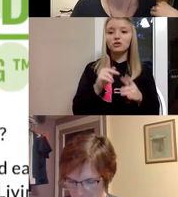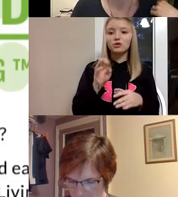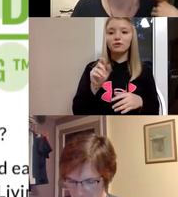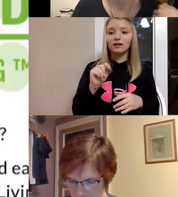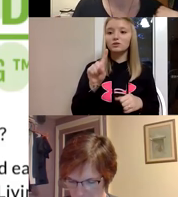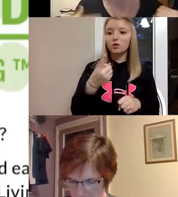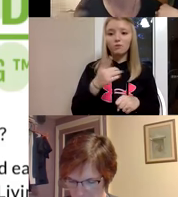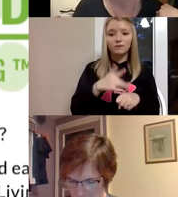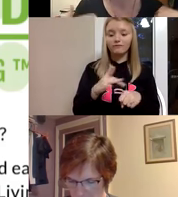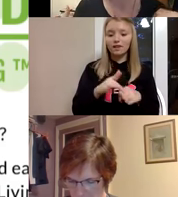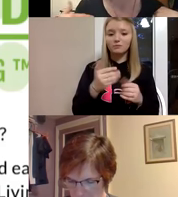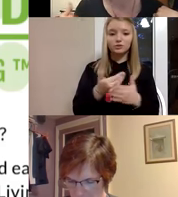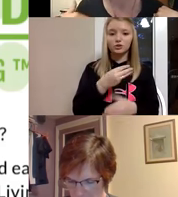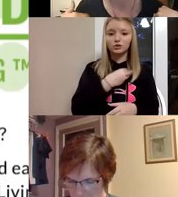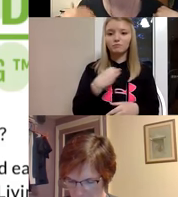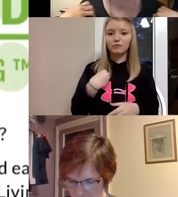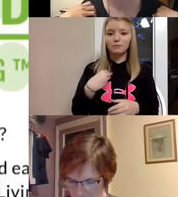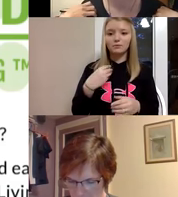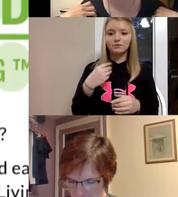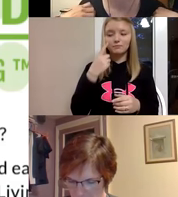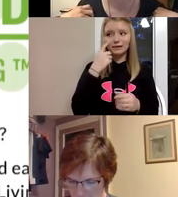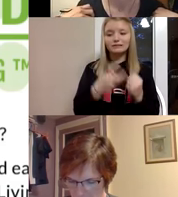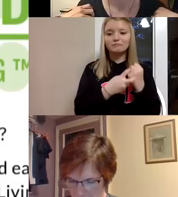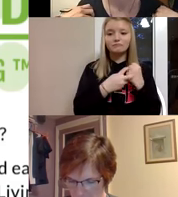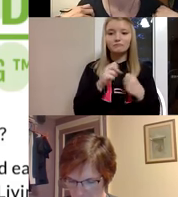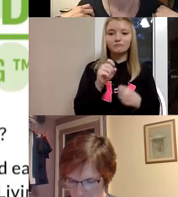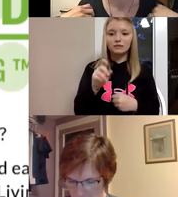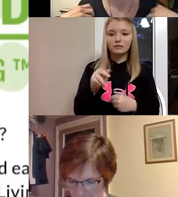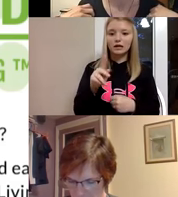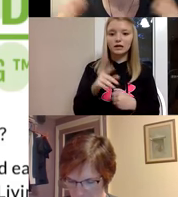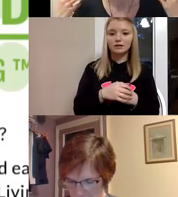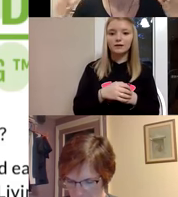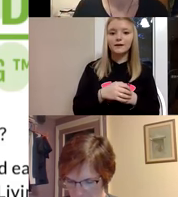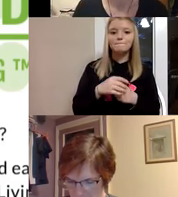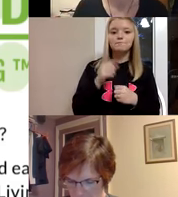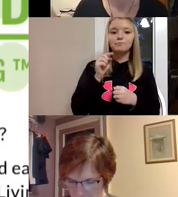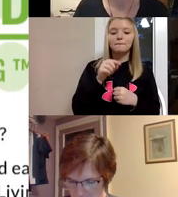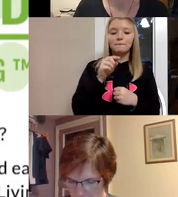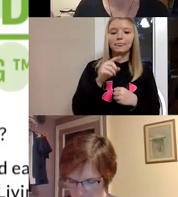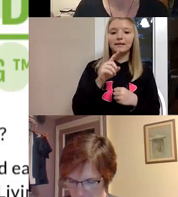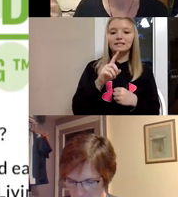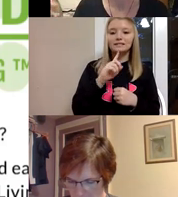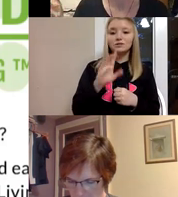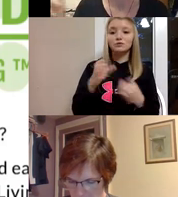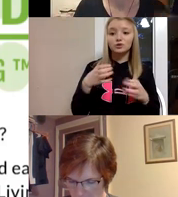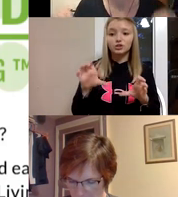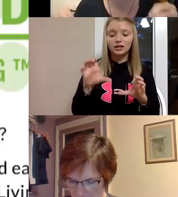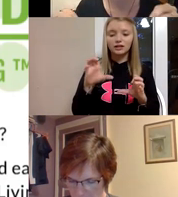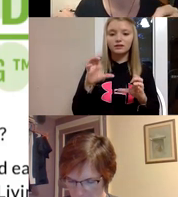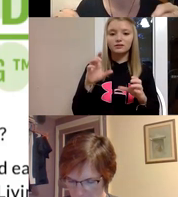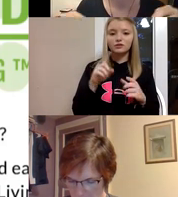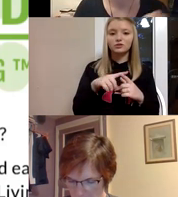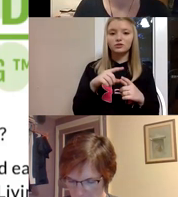new members just to preserve the stock that we have for you. But this is your chance to save